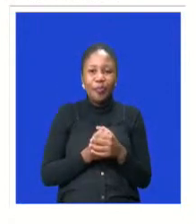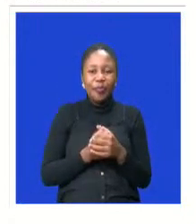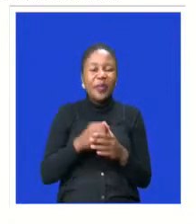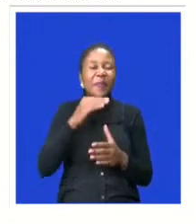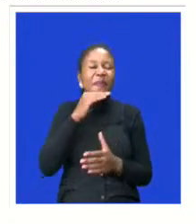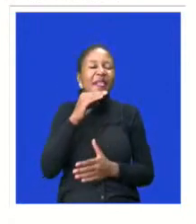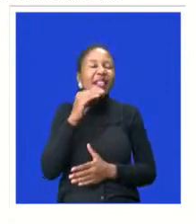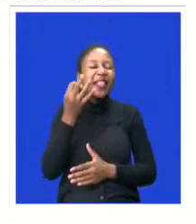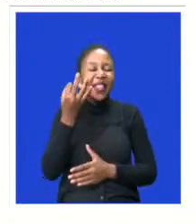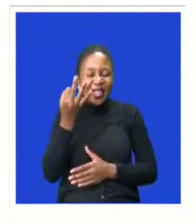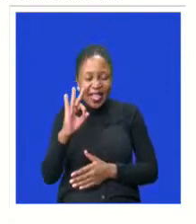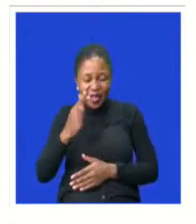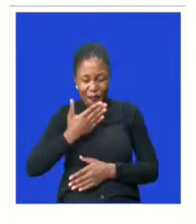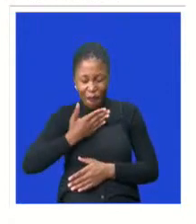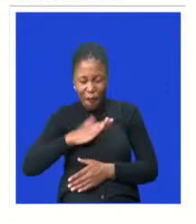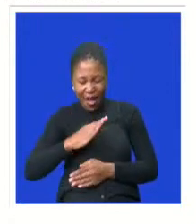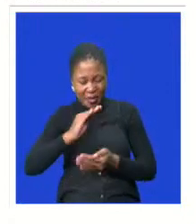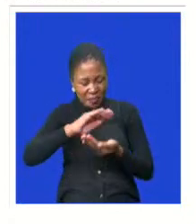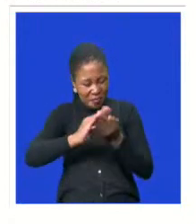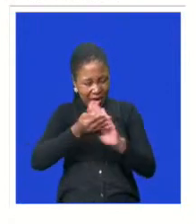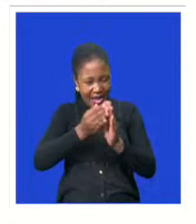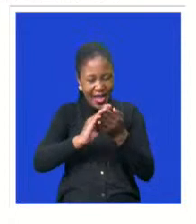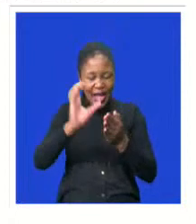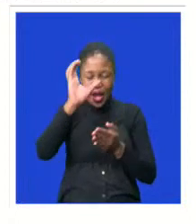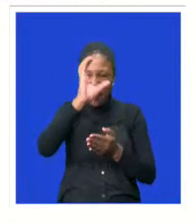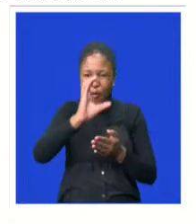complex sentence. These are the